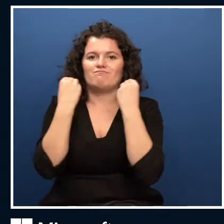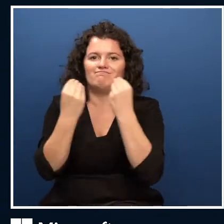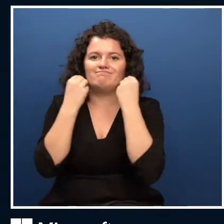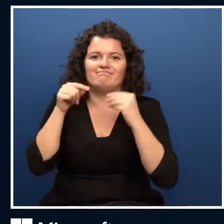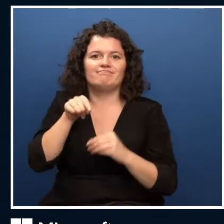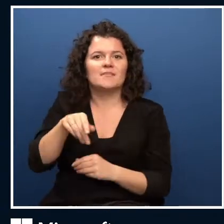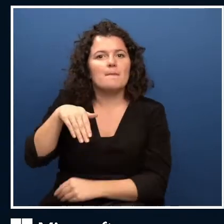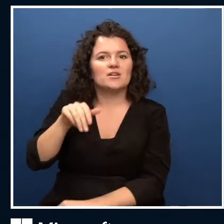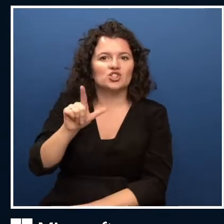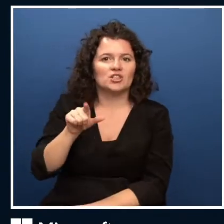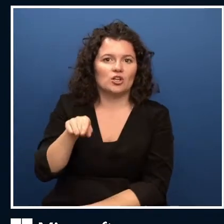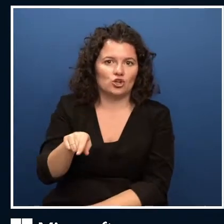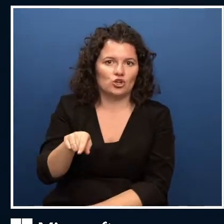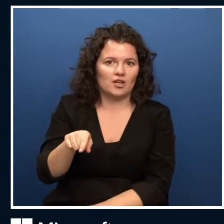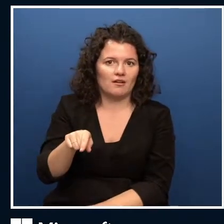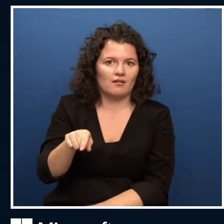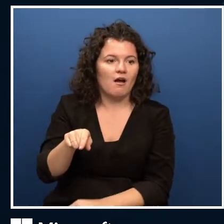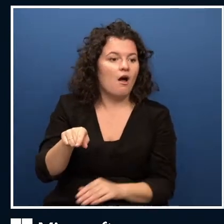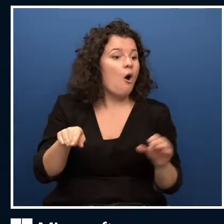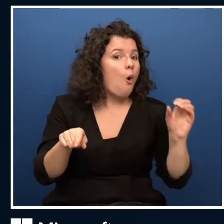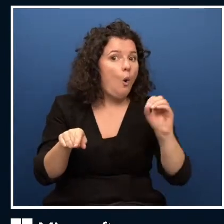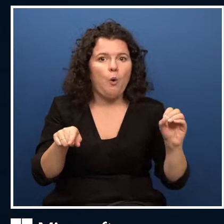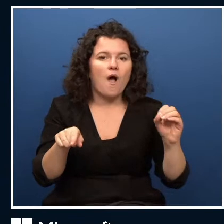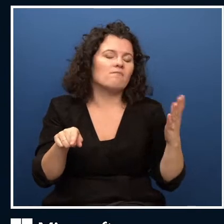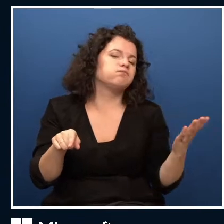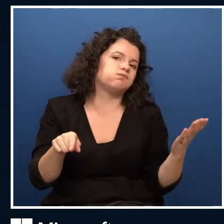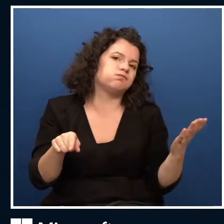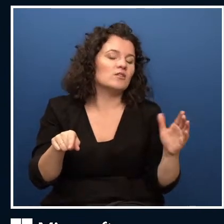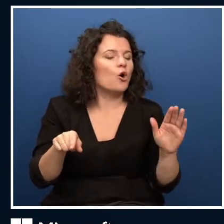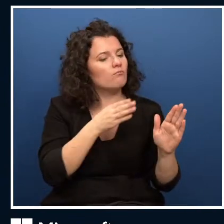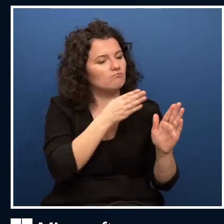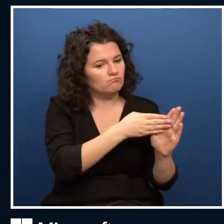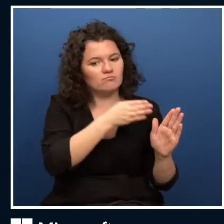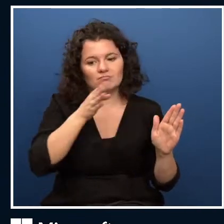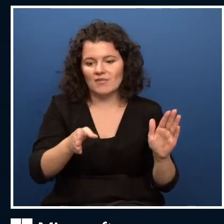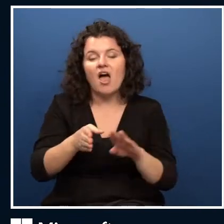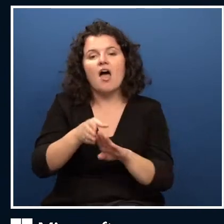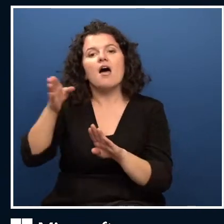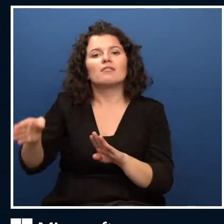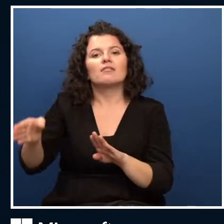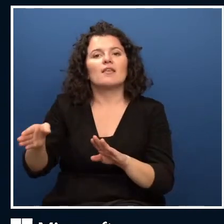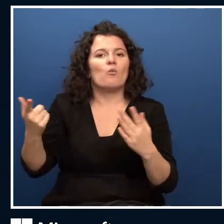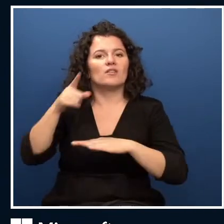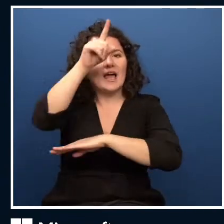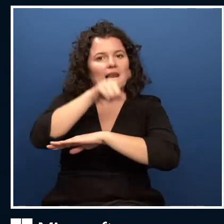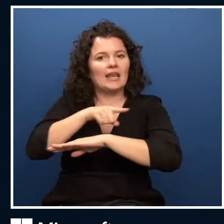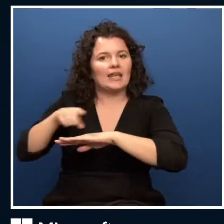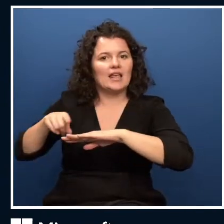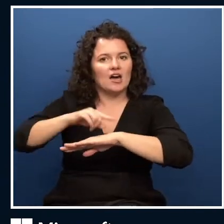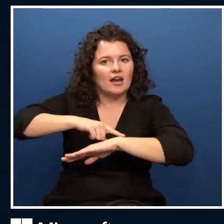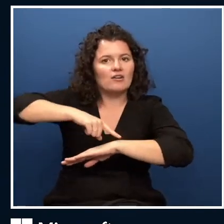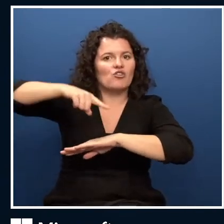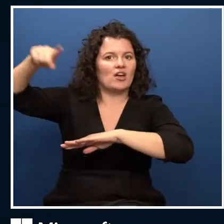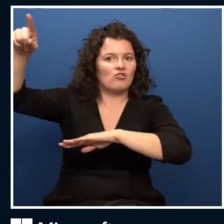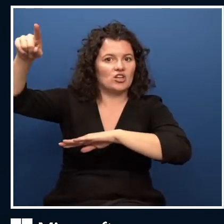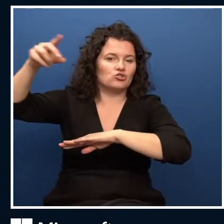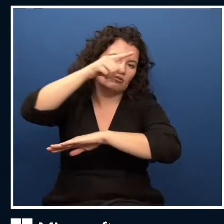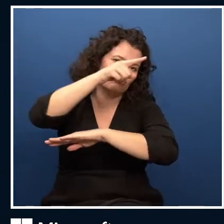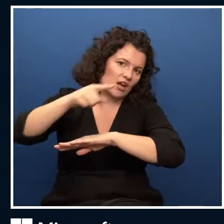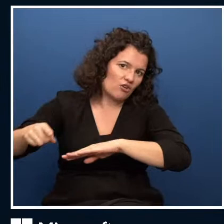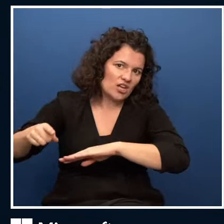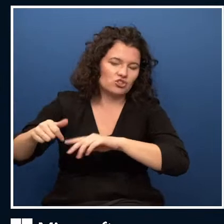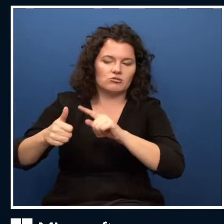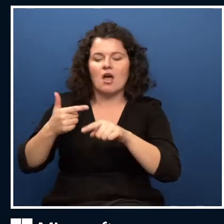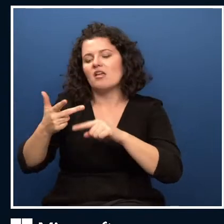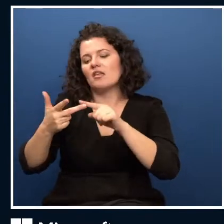basic algorithms like linear regression, KNN, SVM, because they are fundamentals and they're